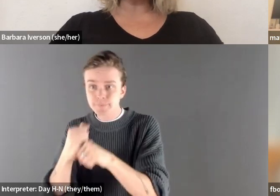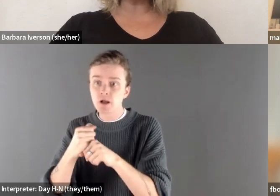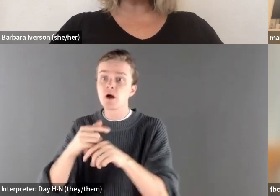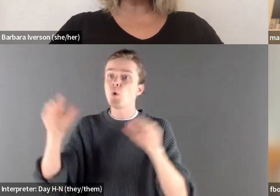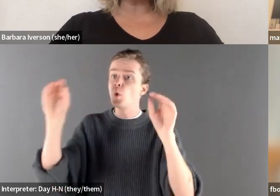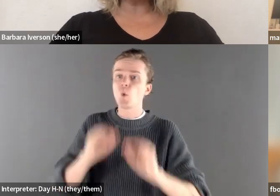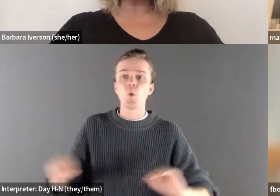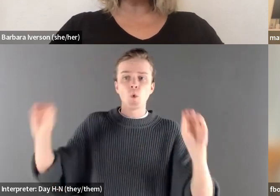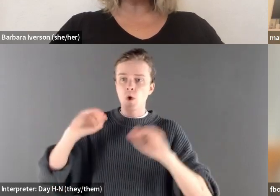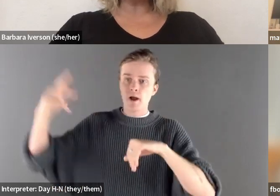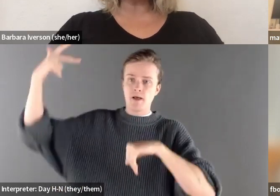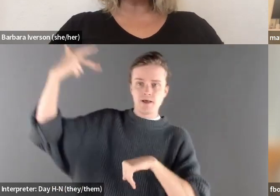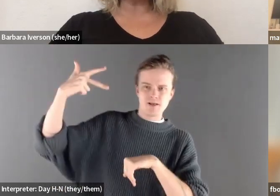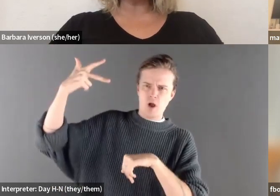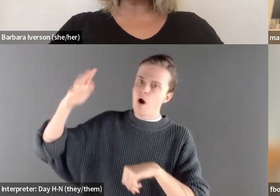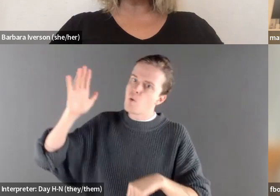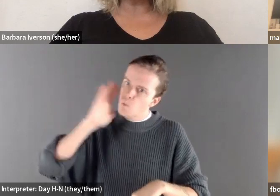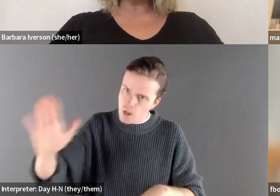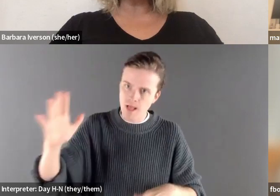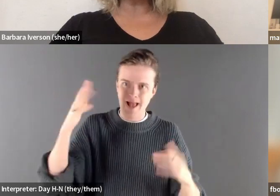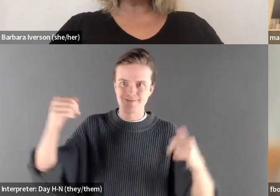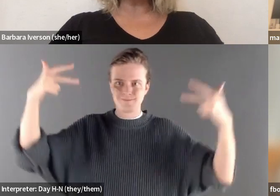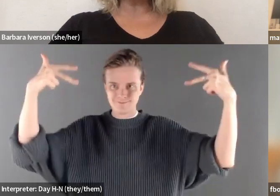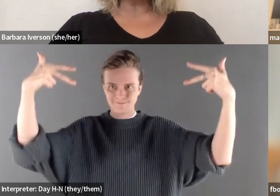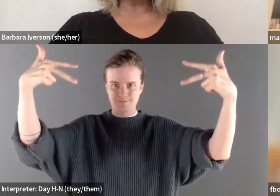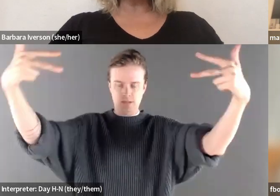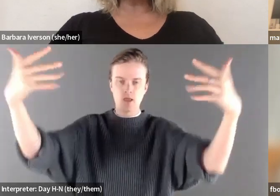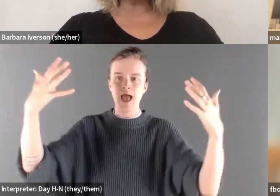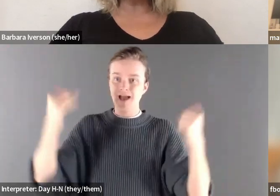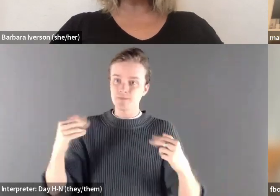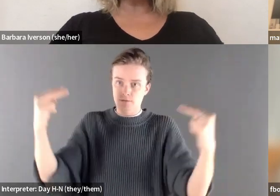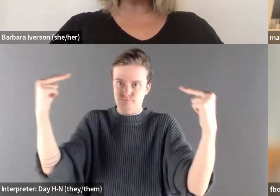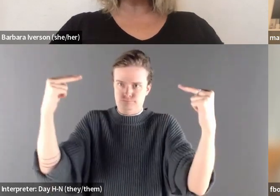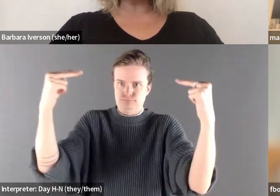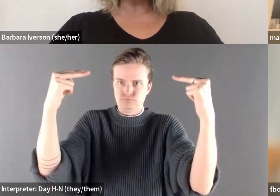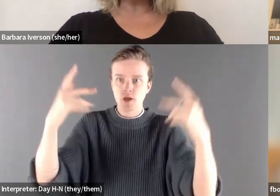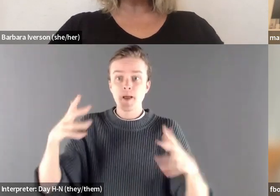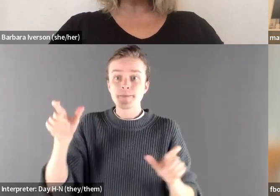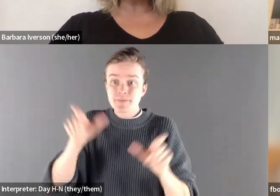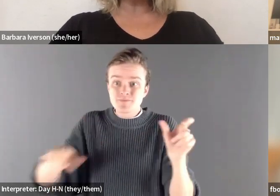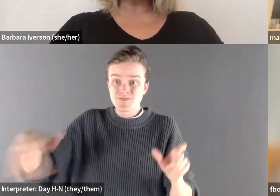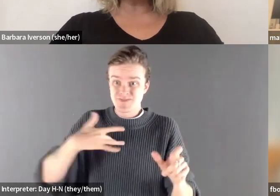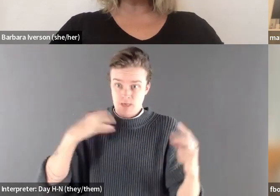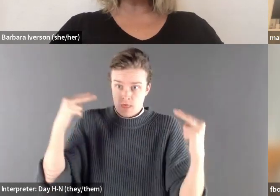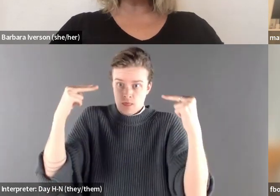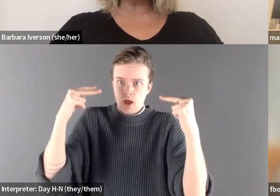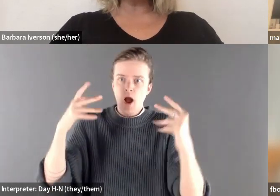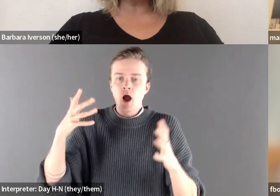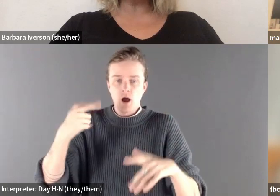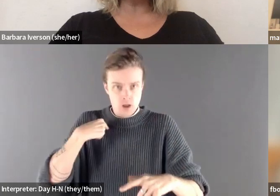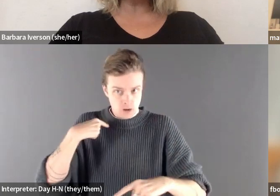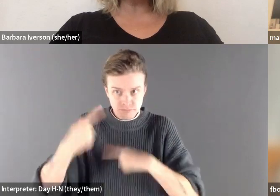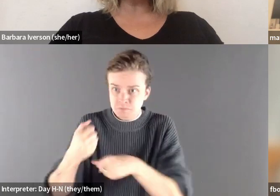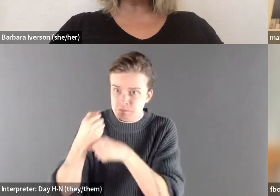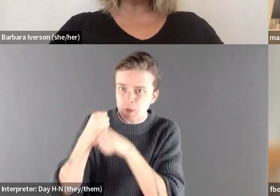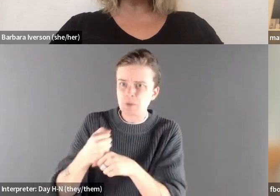the scenario of suddenly everything is being watched when you're trying to dissent against an authoritarian government. There are many different scenarios